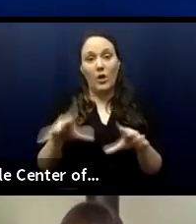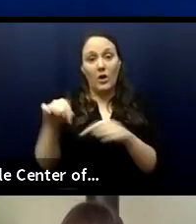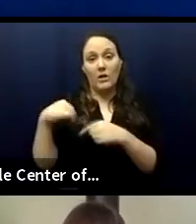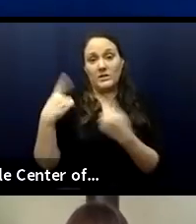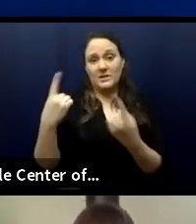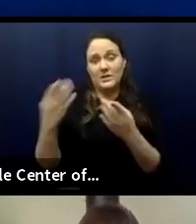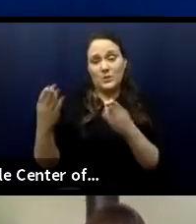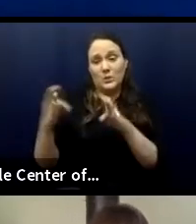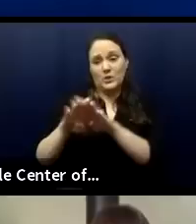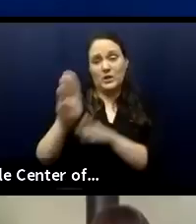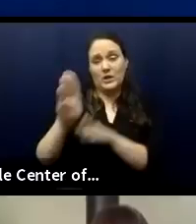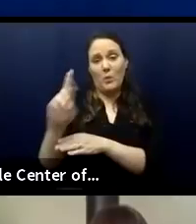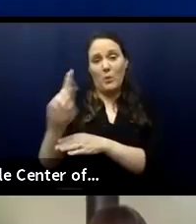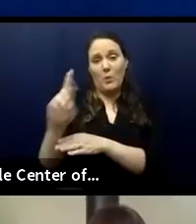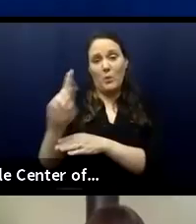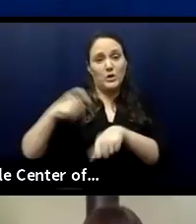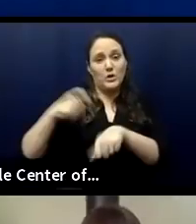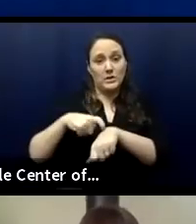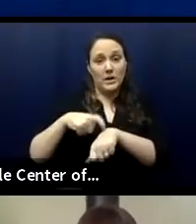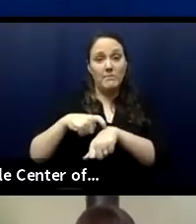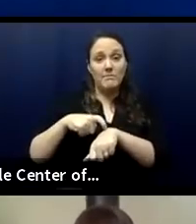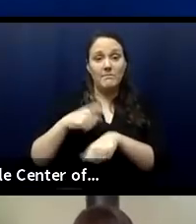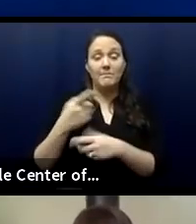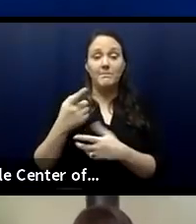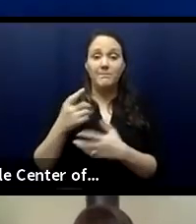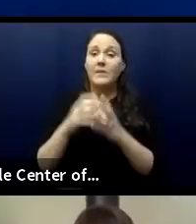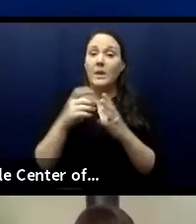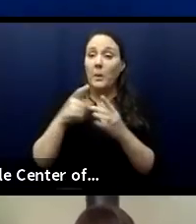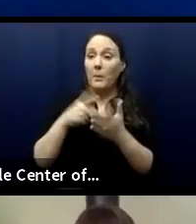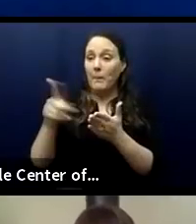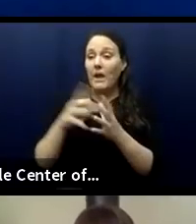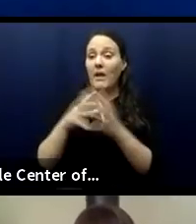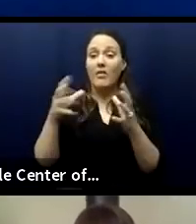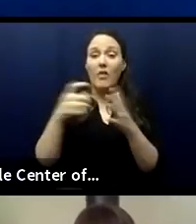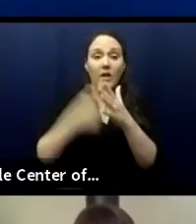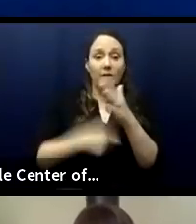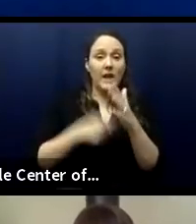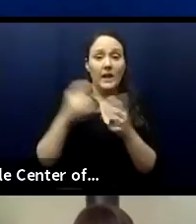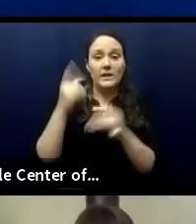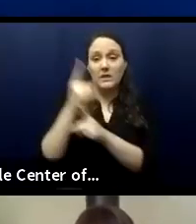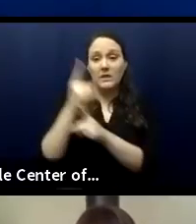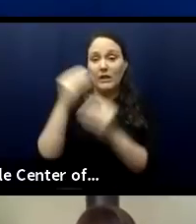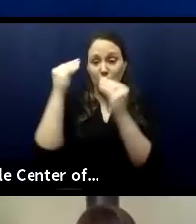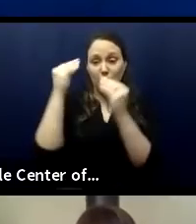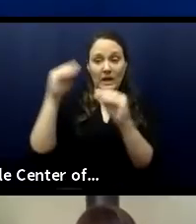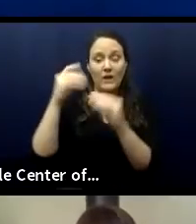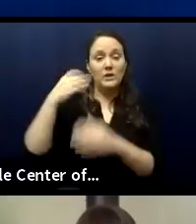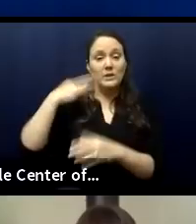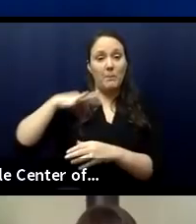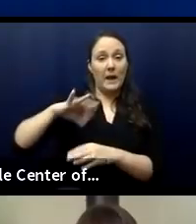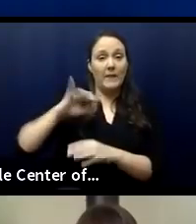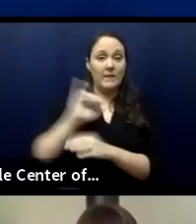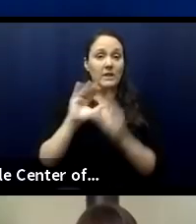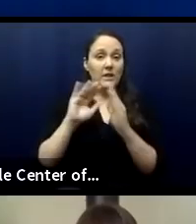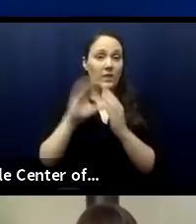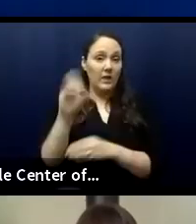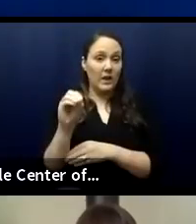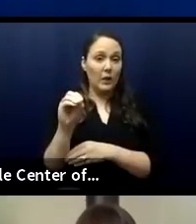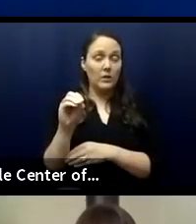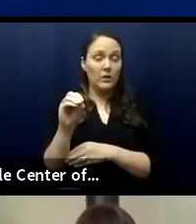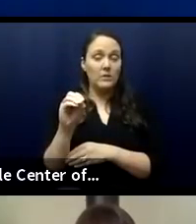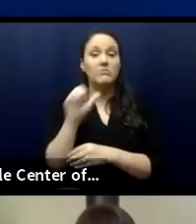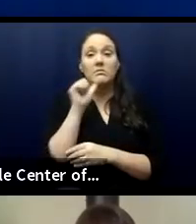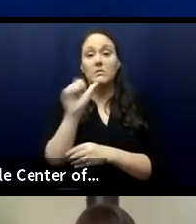first time. We pay a lot of taxes on liquor sales that benefit our county. This not only affects our